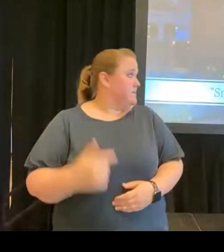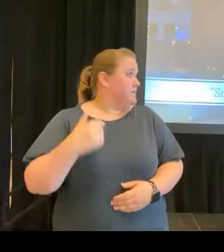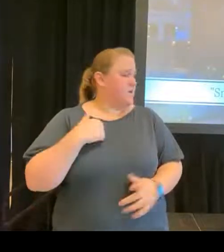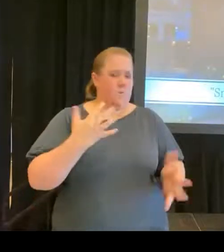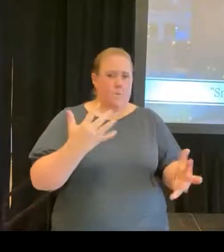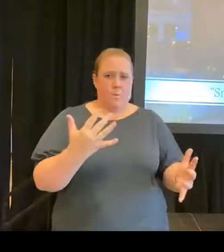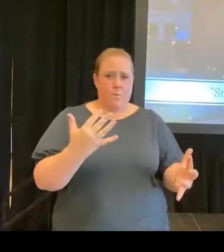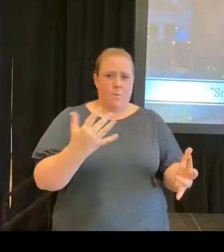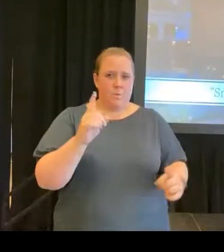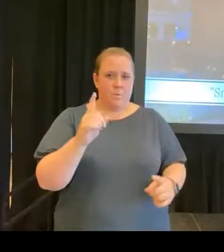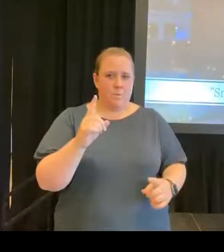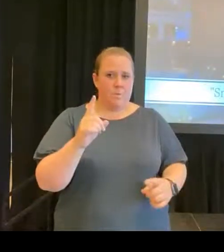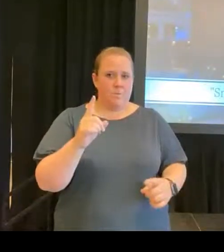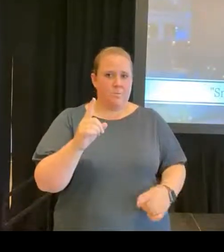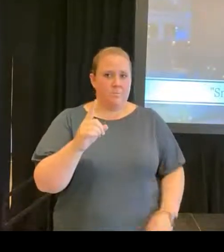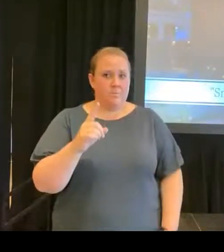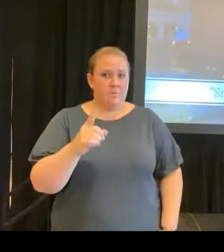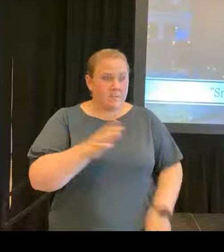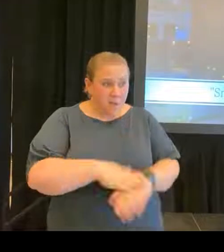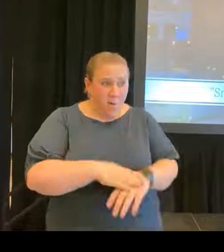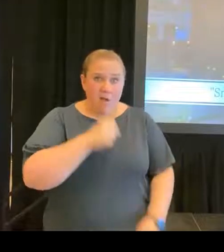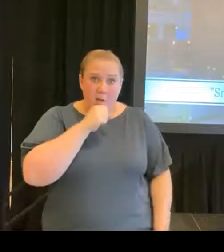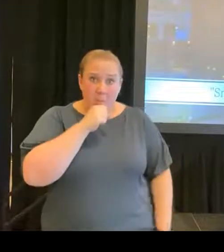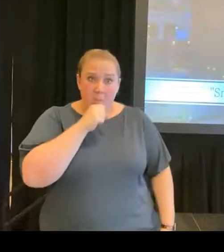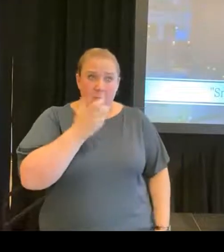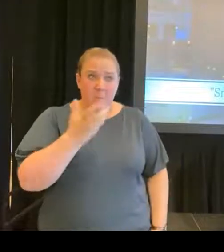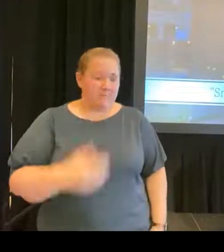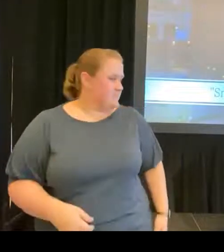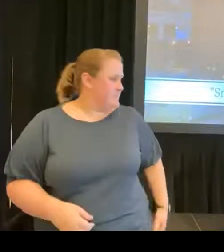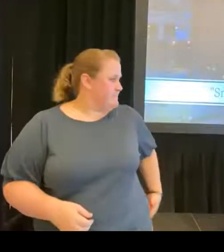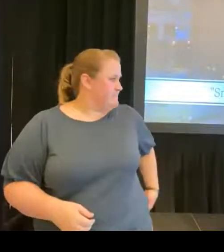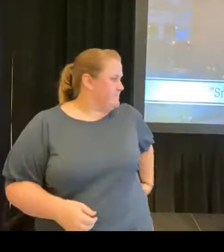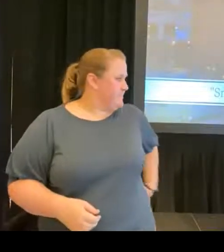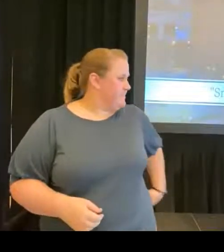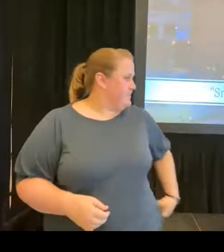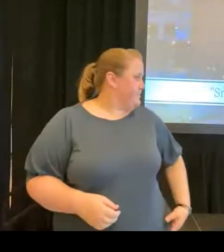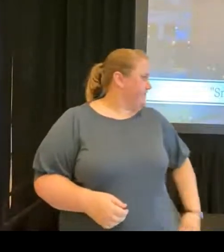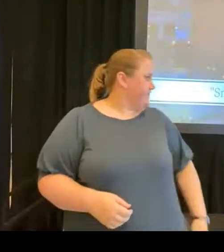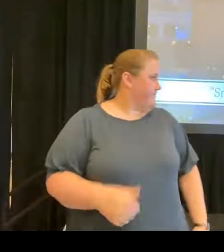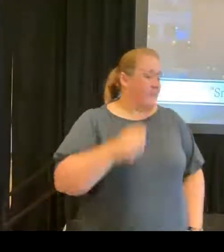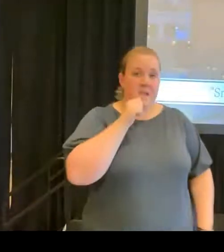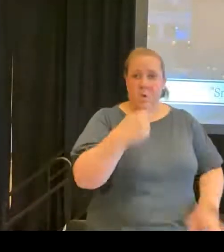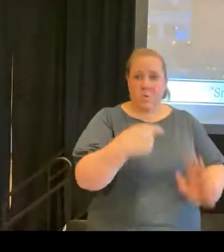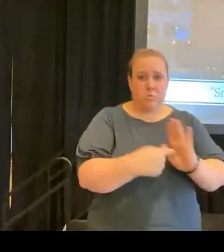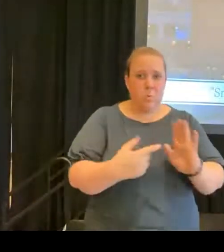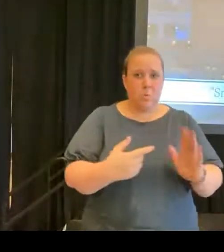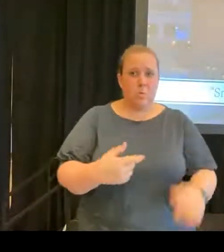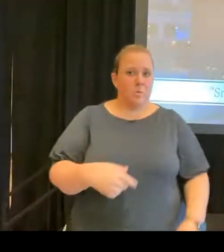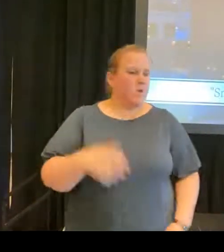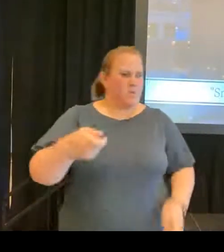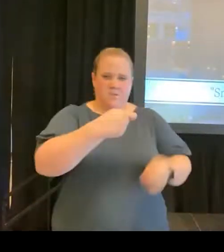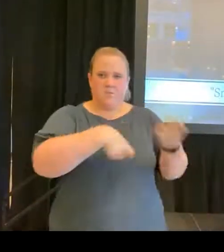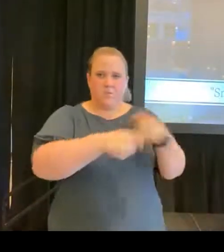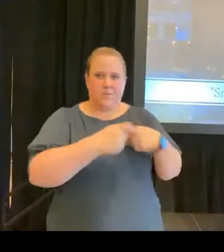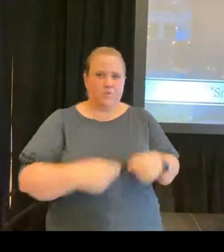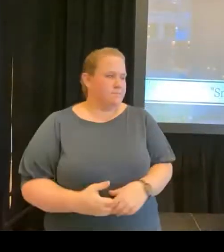stand. It's on. Can't hear you very well. This is not showing. Hold on. We can switch out.